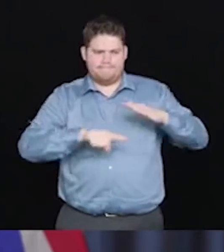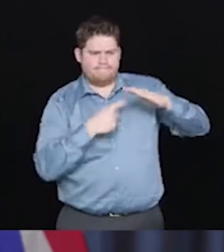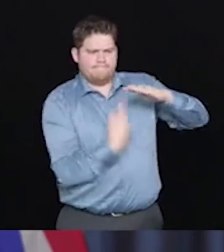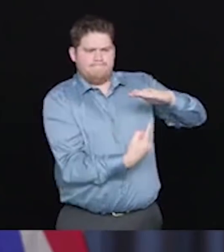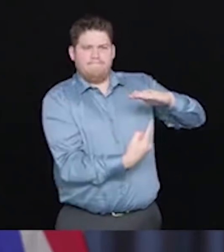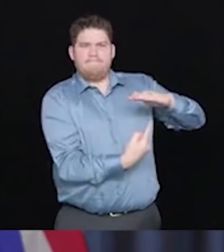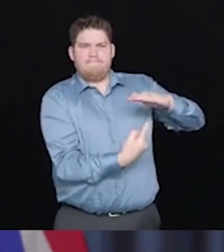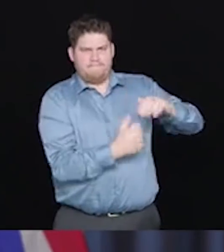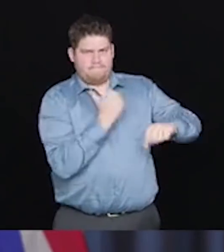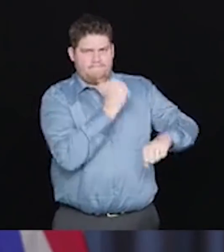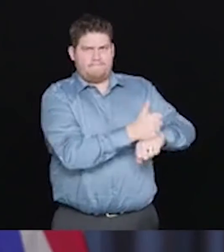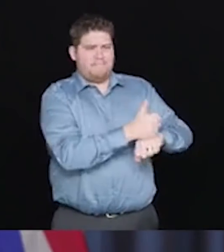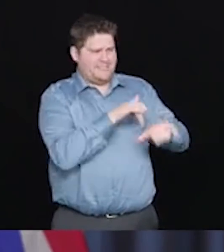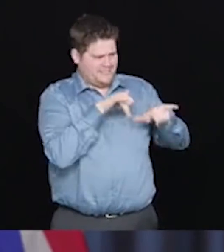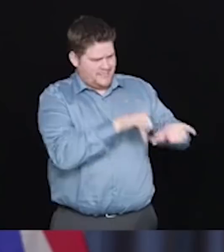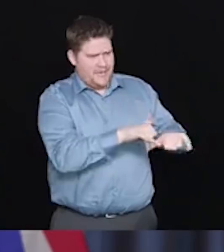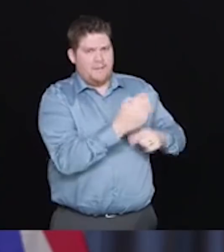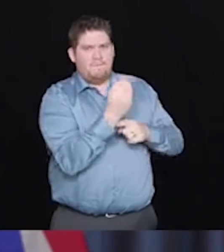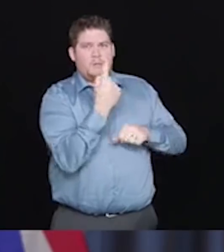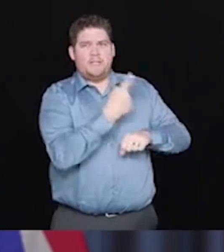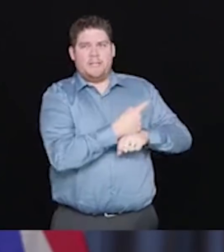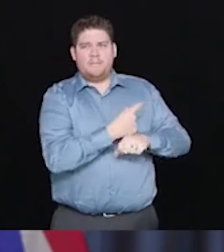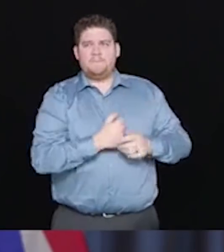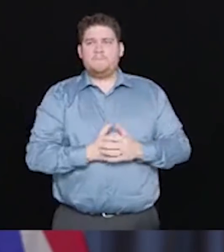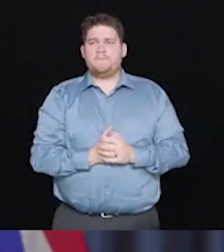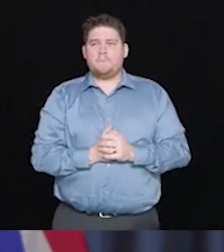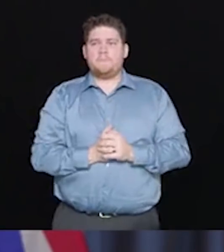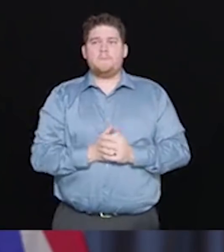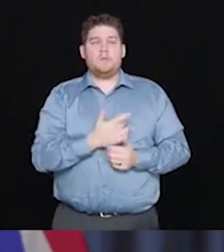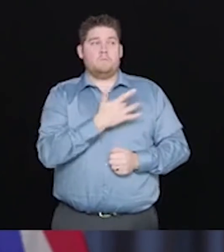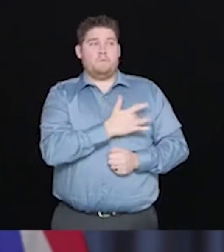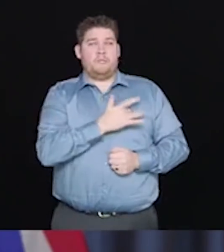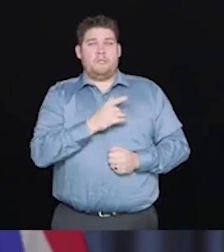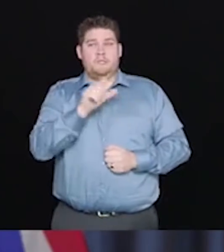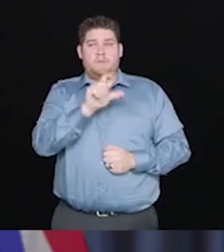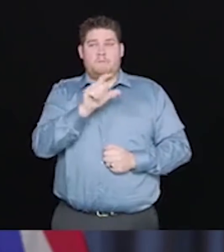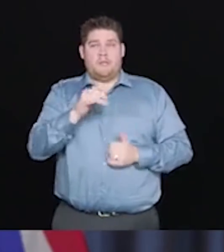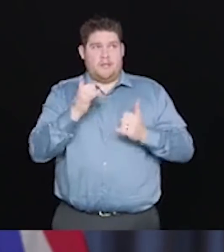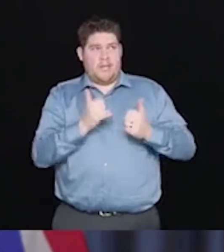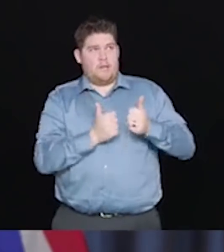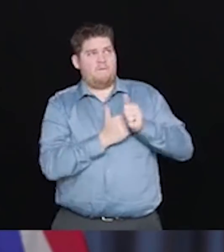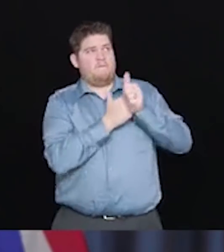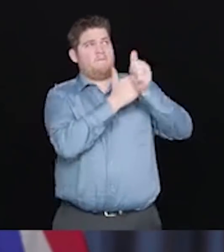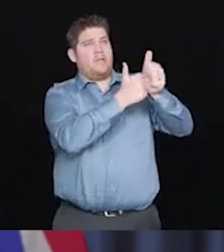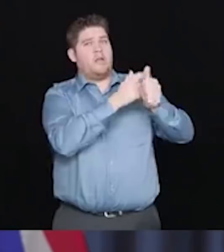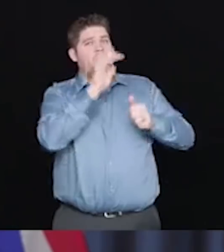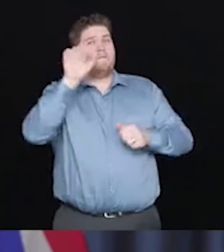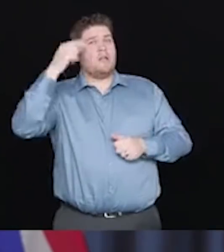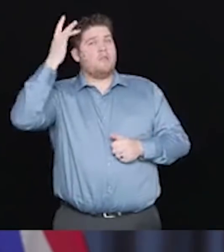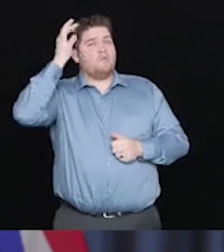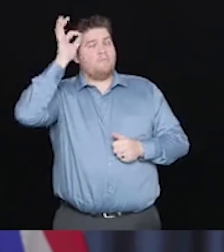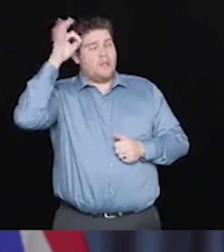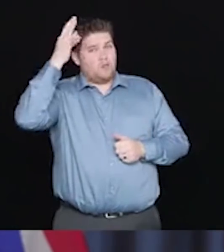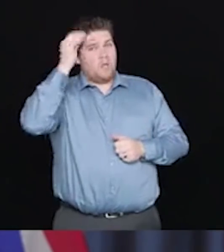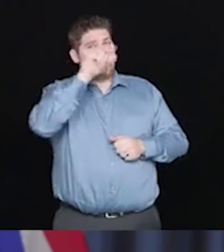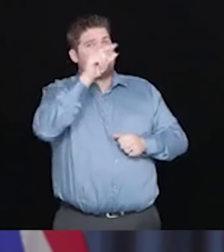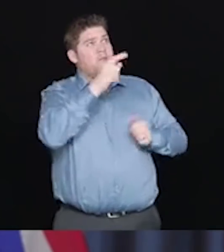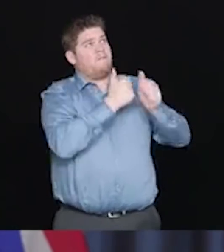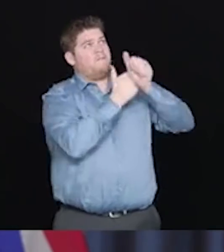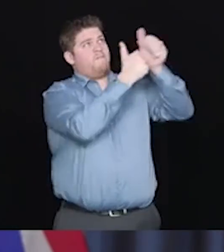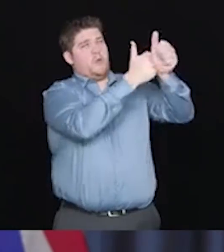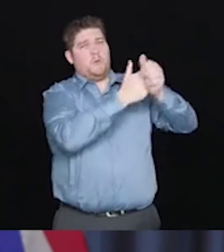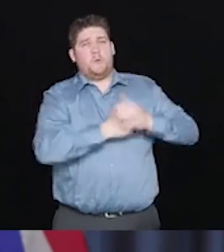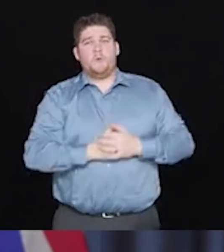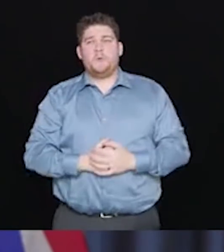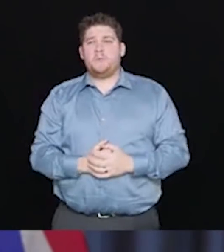it's, we've said before, although it was an expectation at